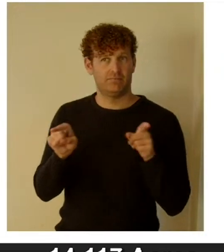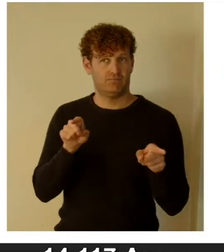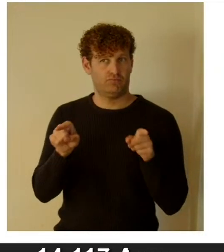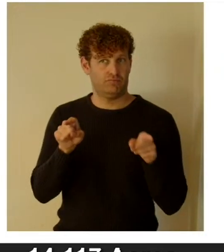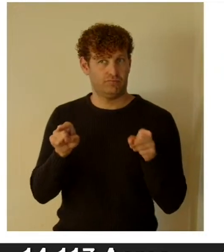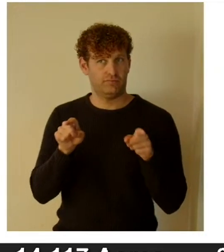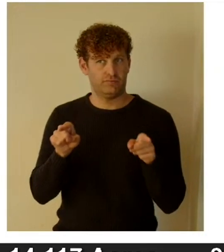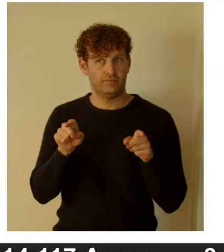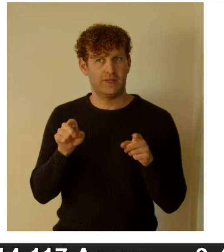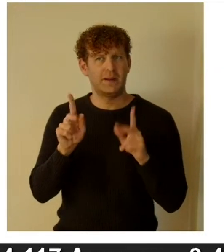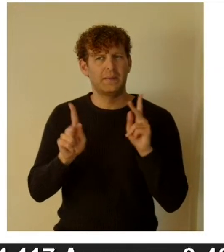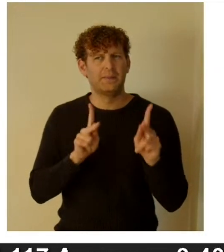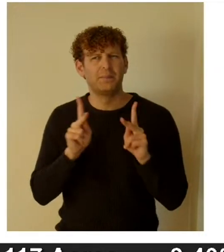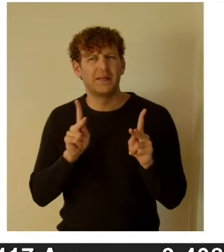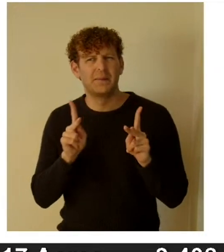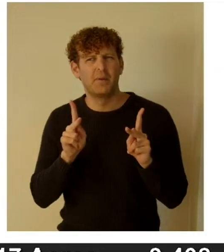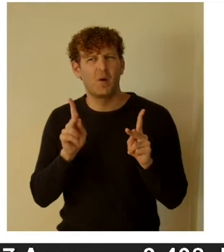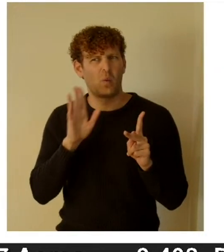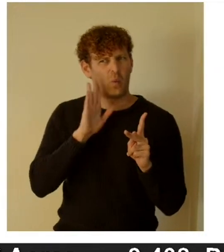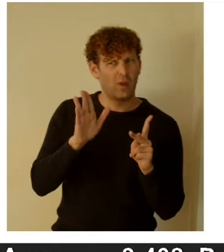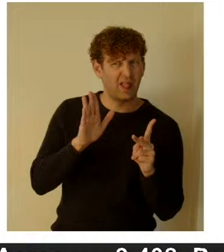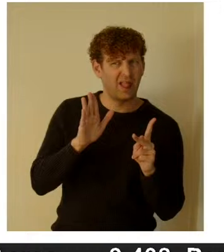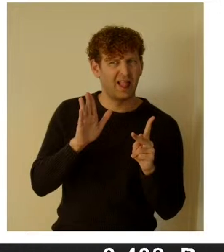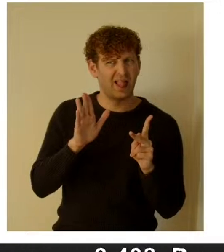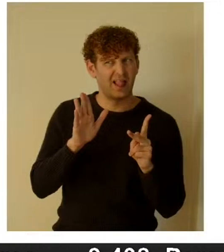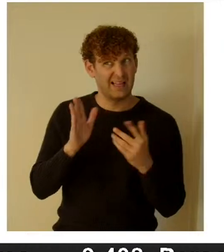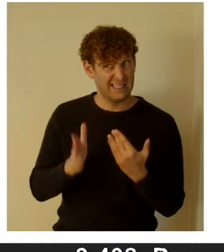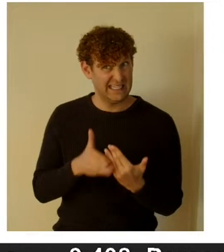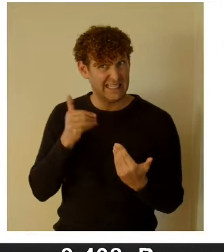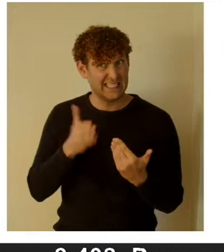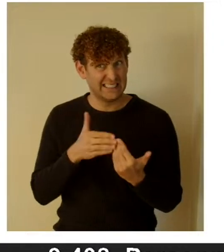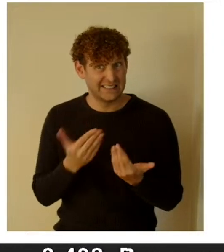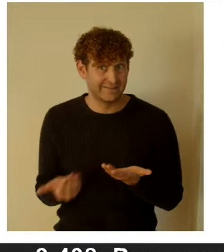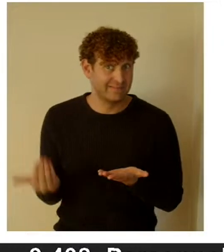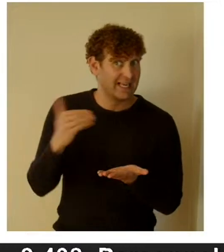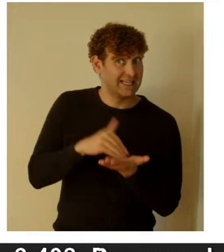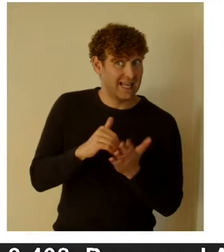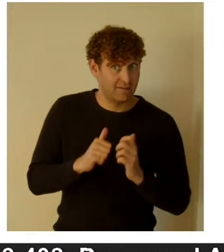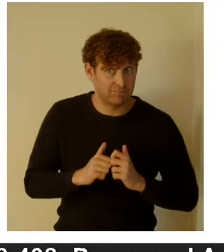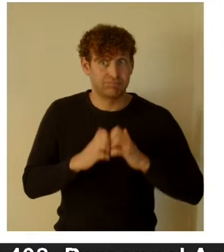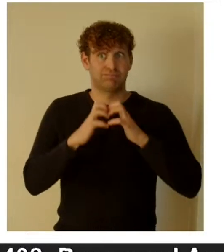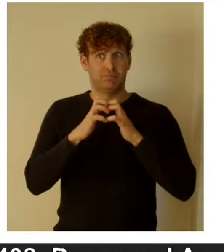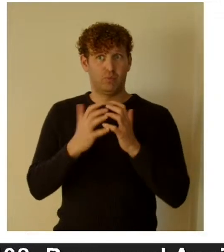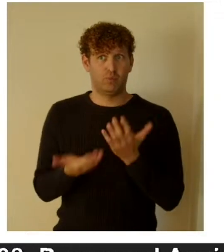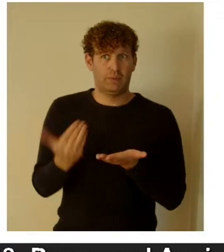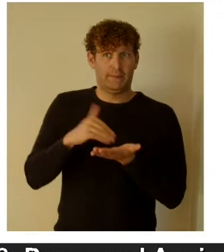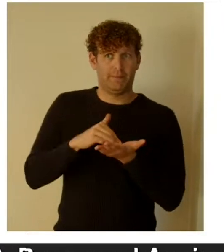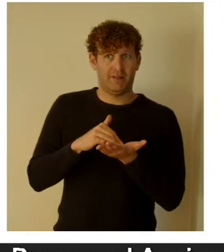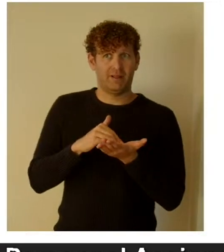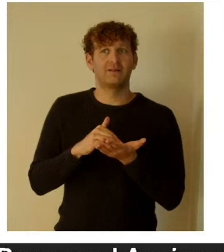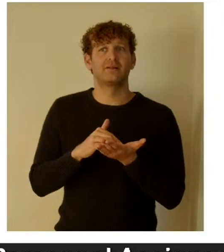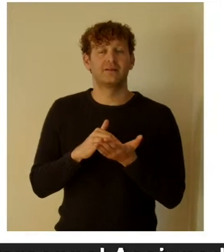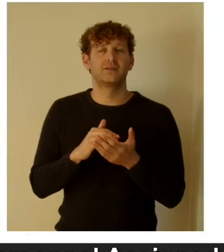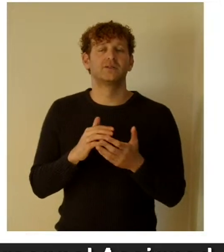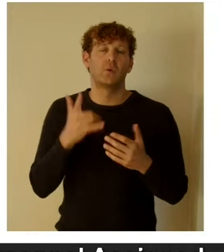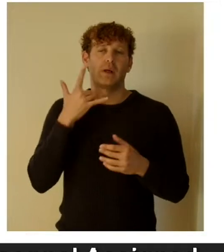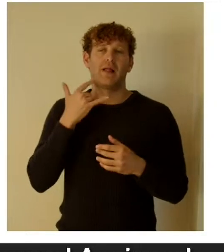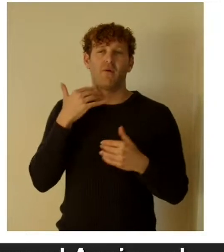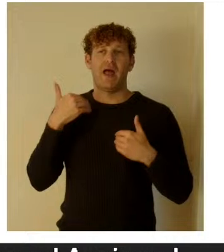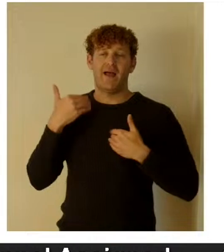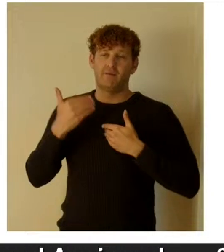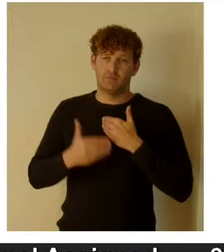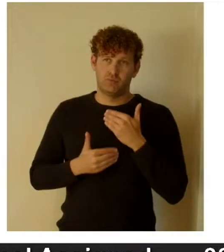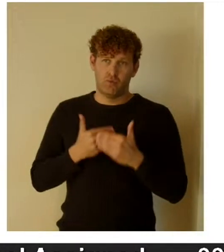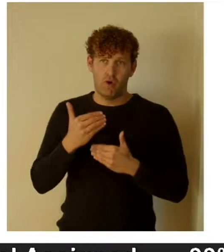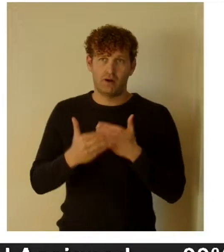going to be easier to rebuild? It's been mentioned that the state of California is streamlining the process by eliminating some of the rules